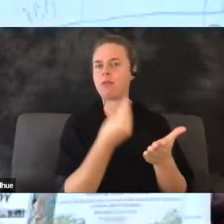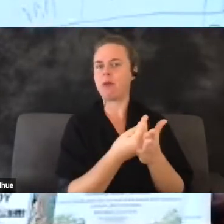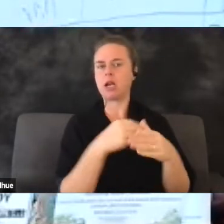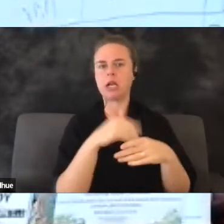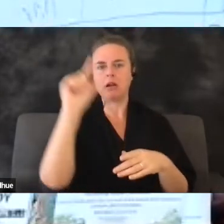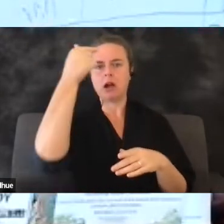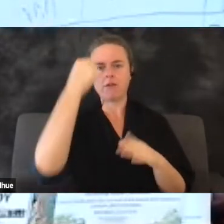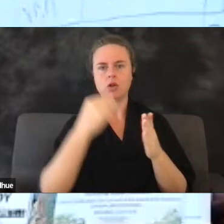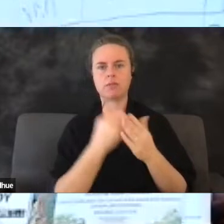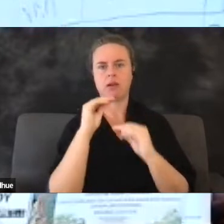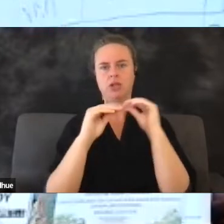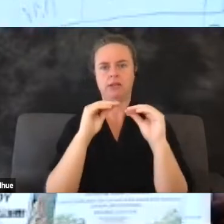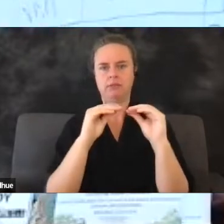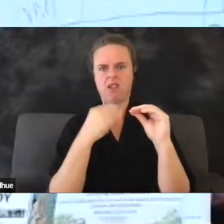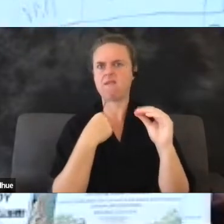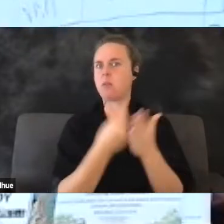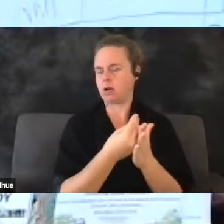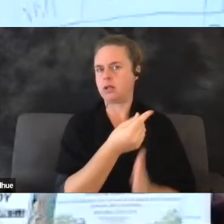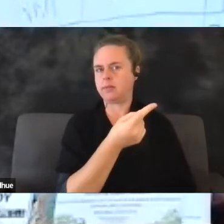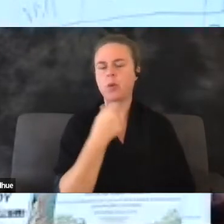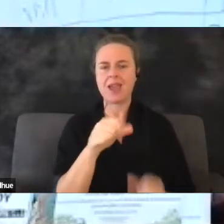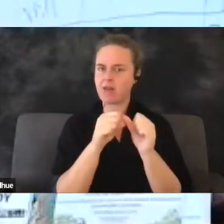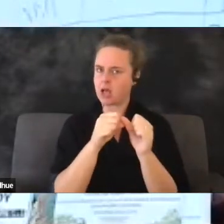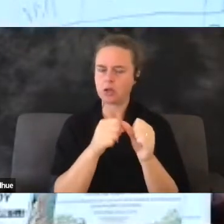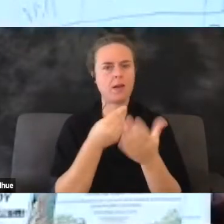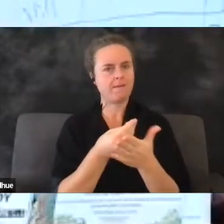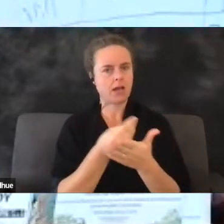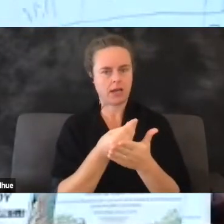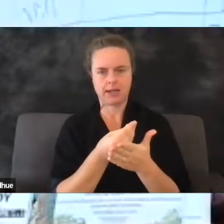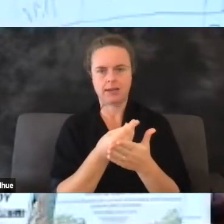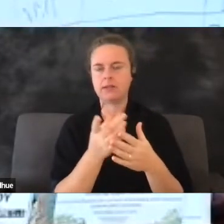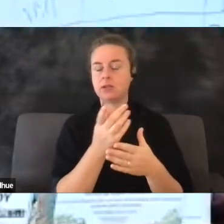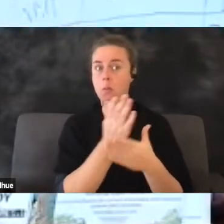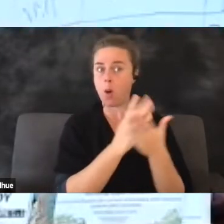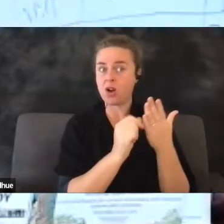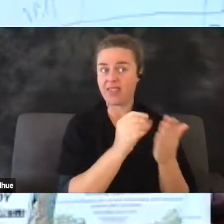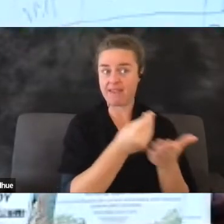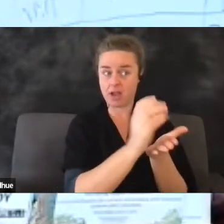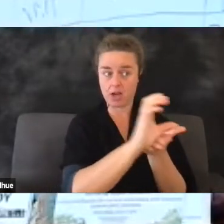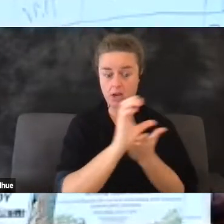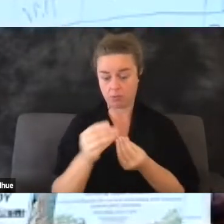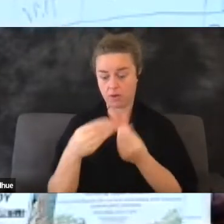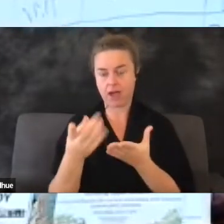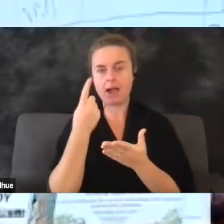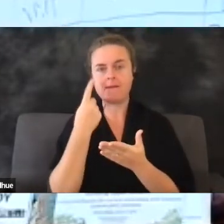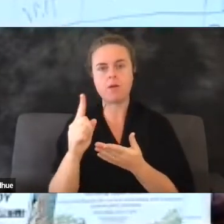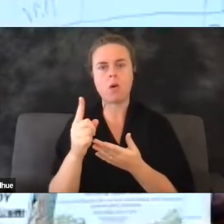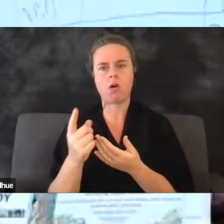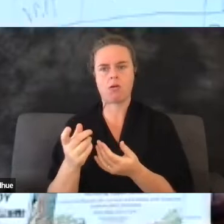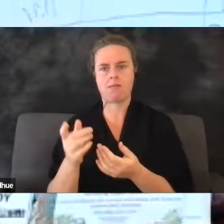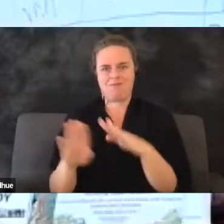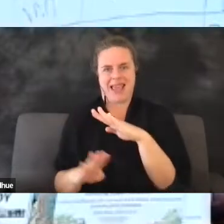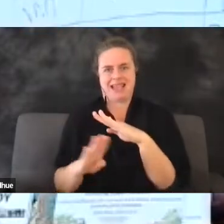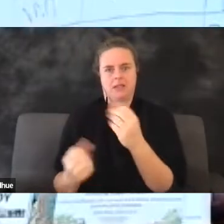means that we have ongoing funding, and part of that funding does provide for concrete supports for families to meet